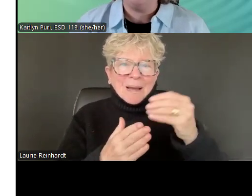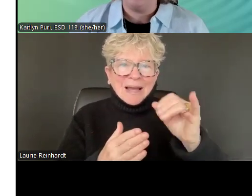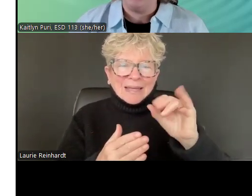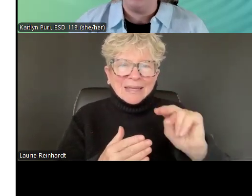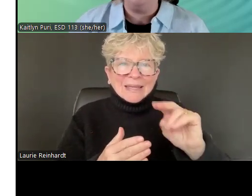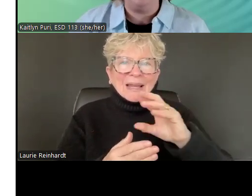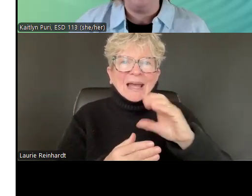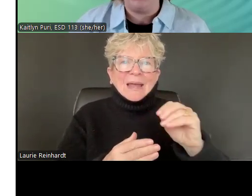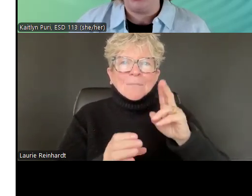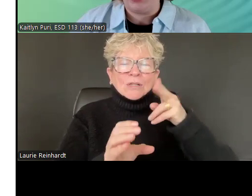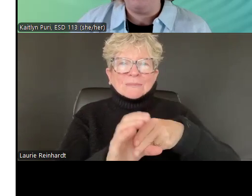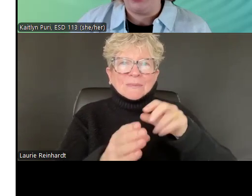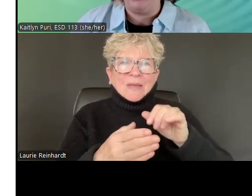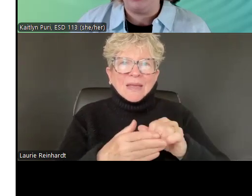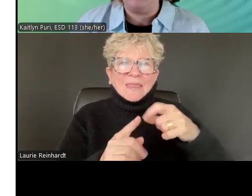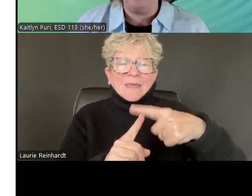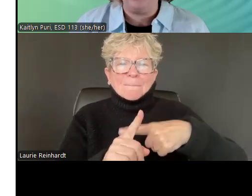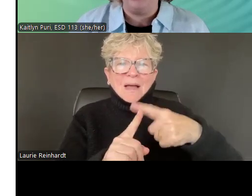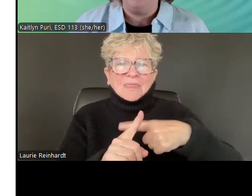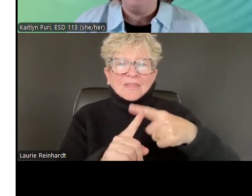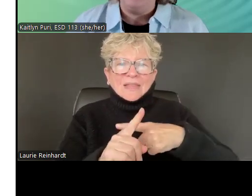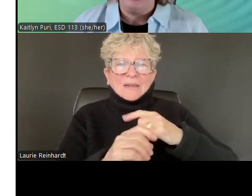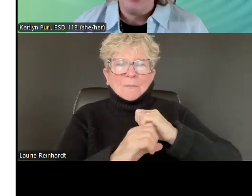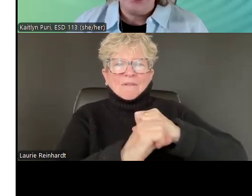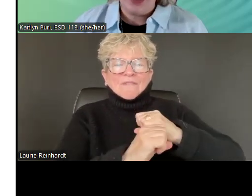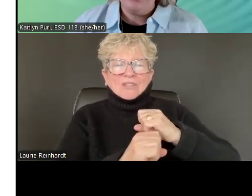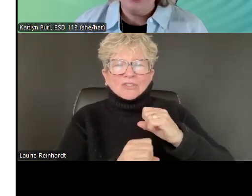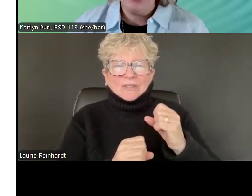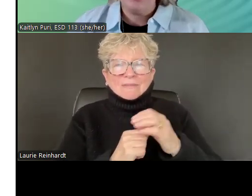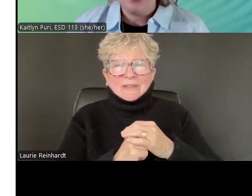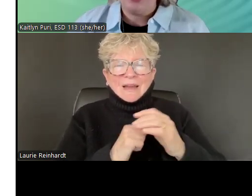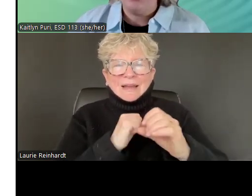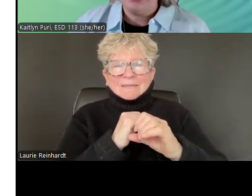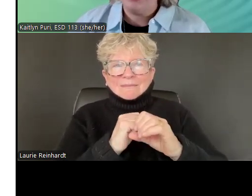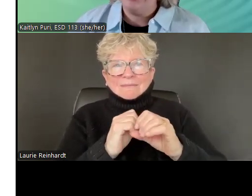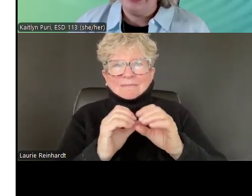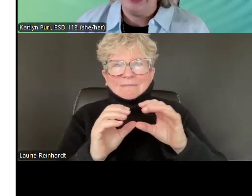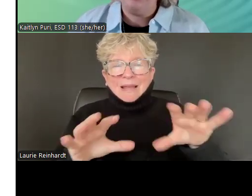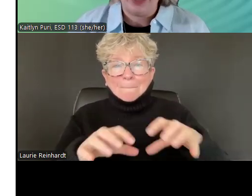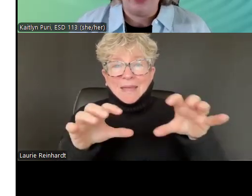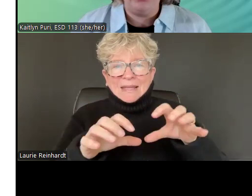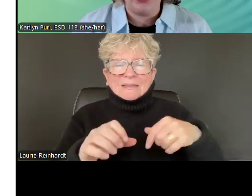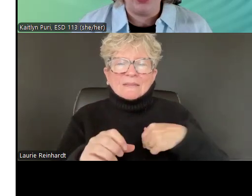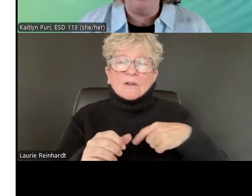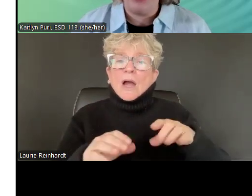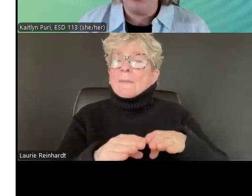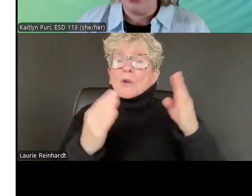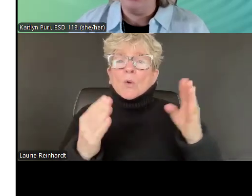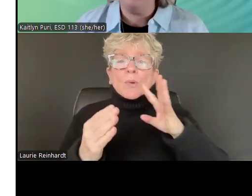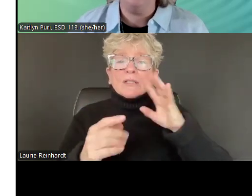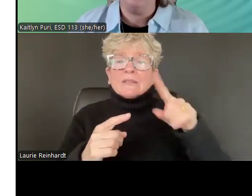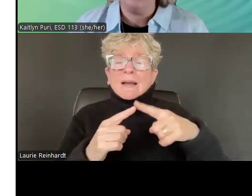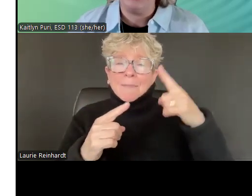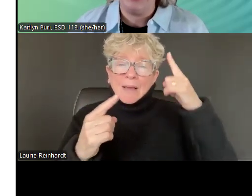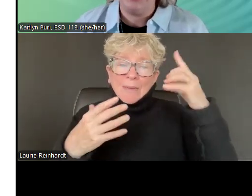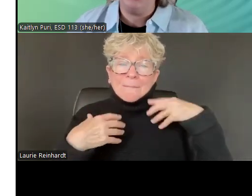our monthly prevention campaigns. So I'm going to start with speaking about our mental